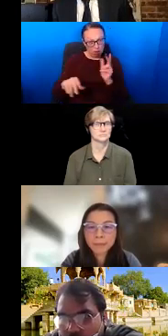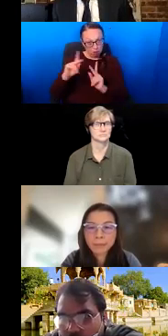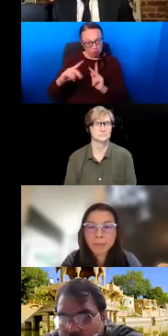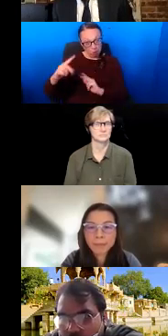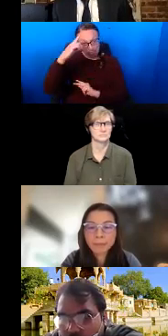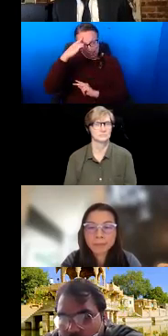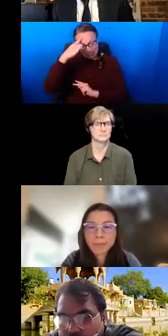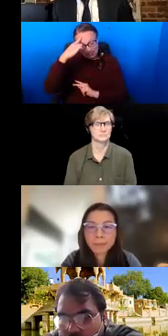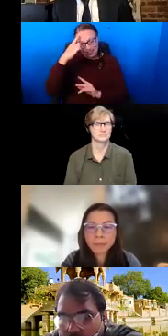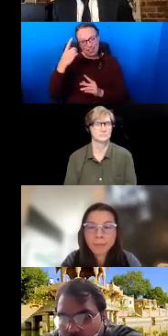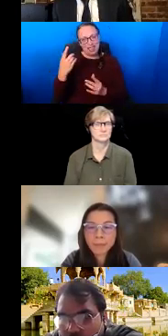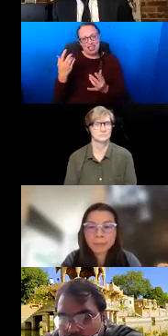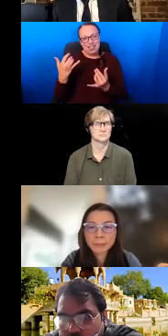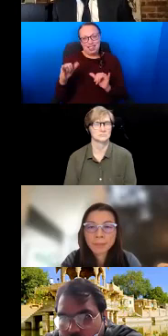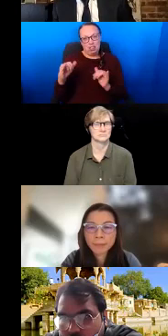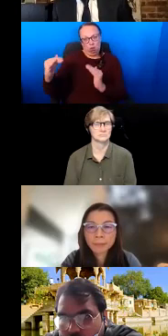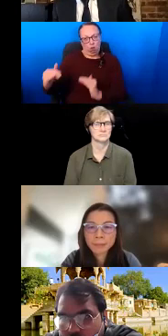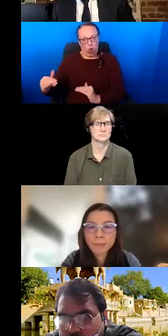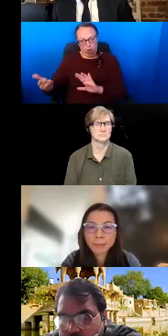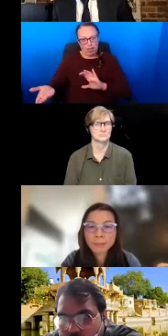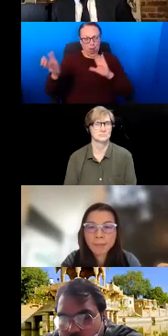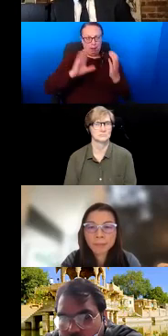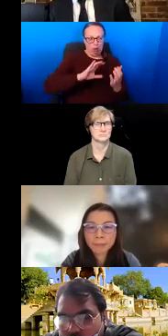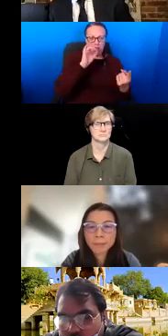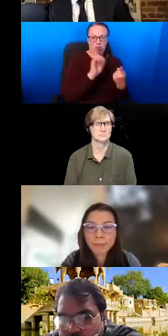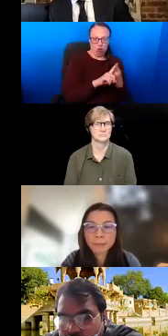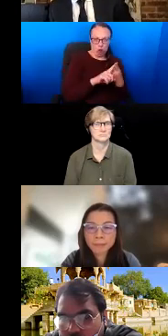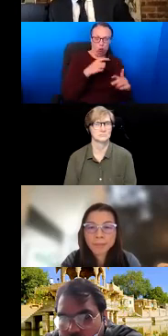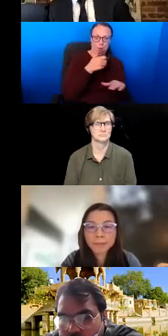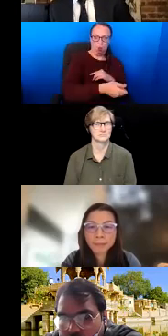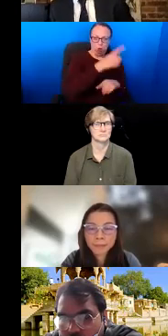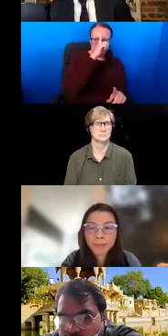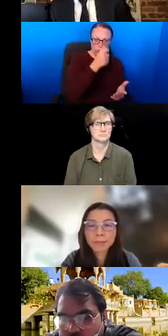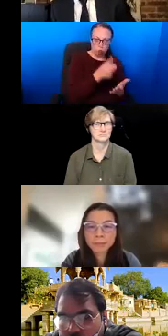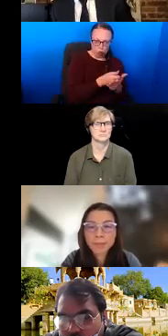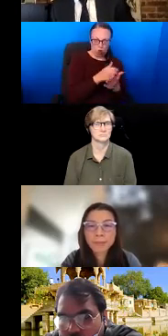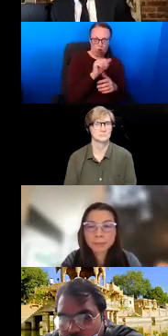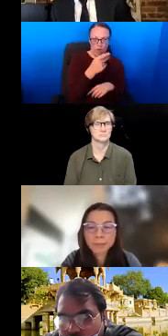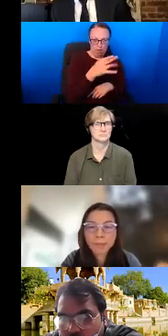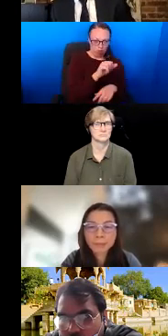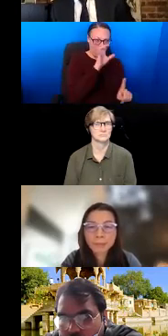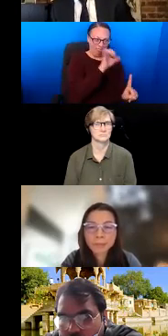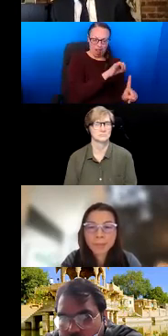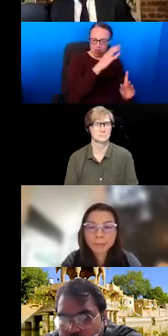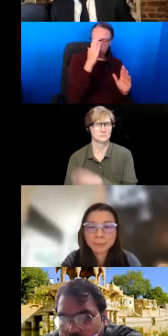pales in comparison in its commonness to post-stroke aphasia, right? So we were dealing with